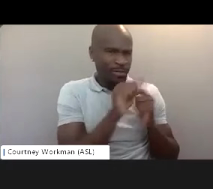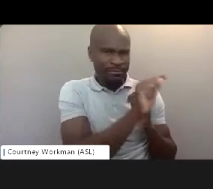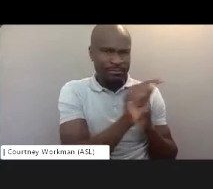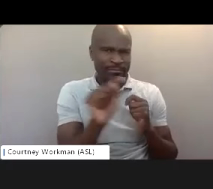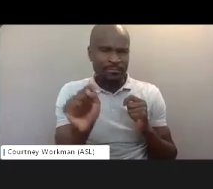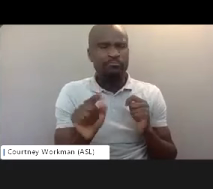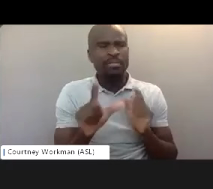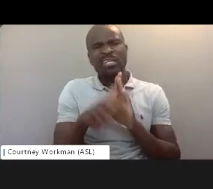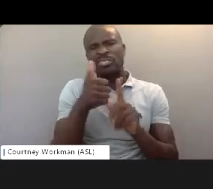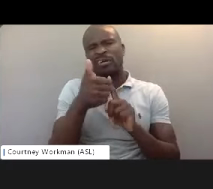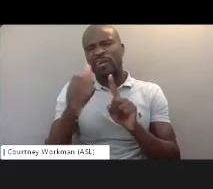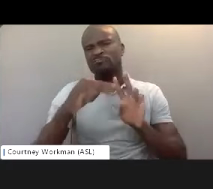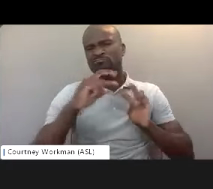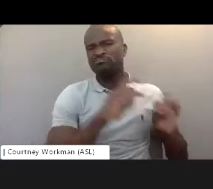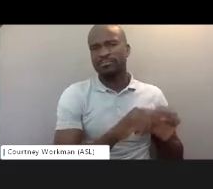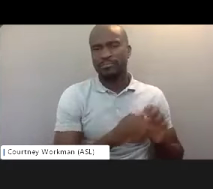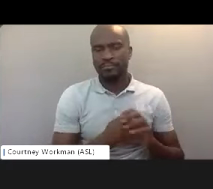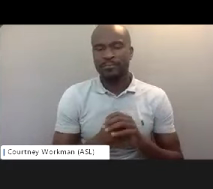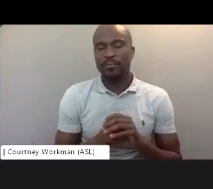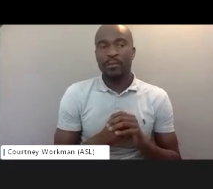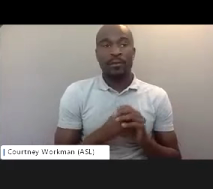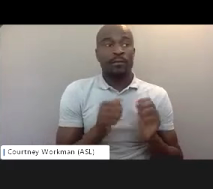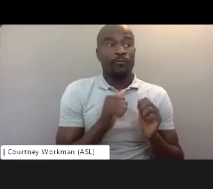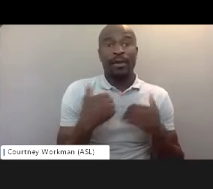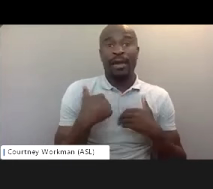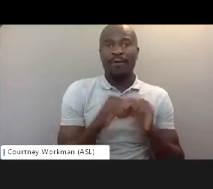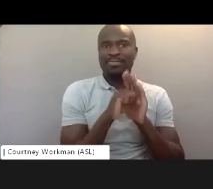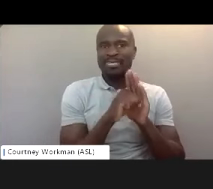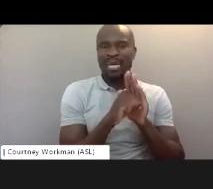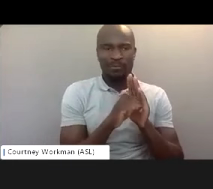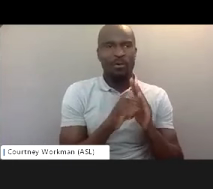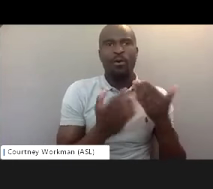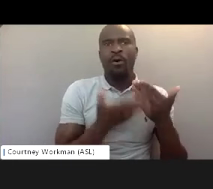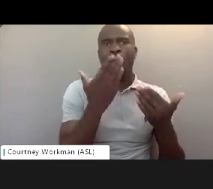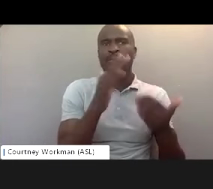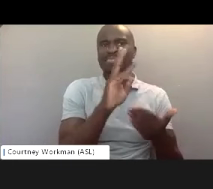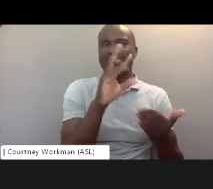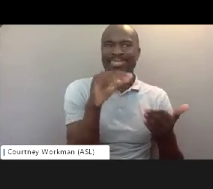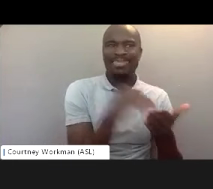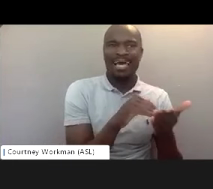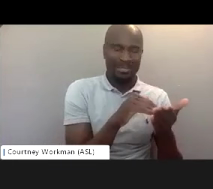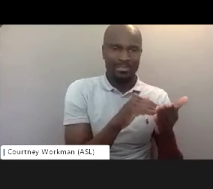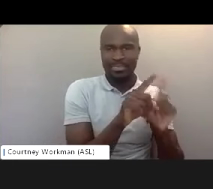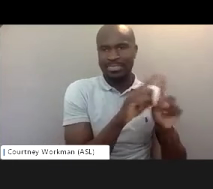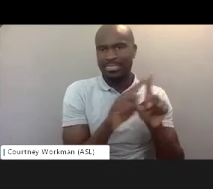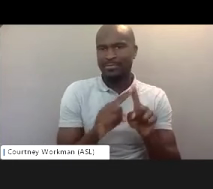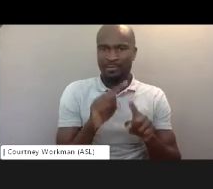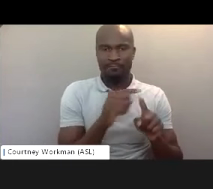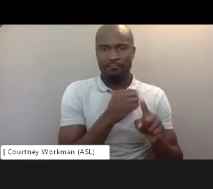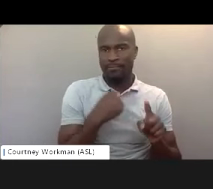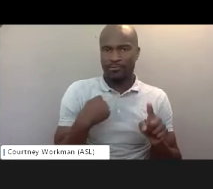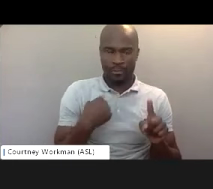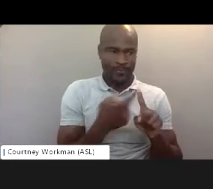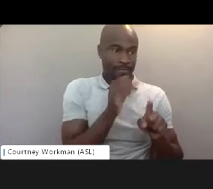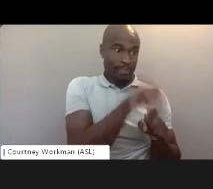time. But we went in and we sampled almost 6,000 community members that were living within that community. And the important piece here,